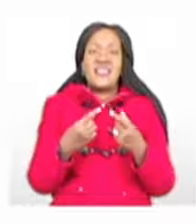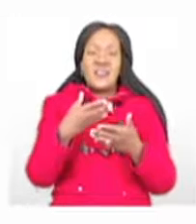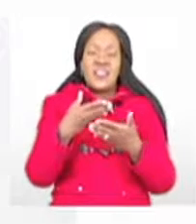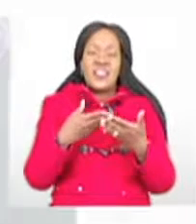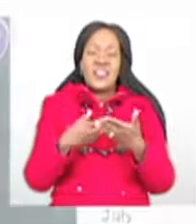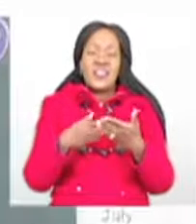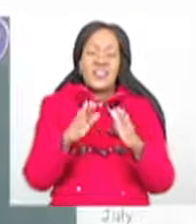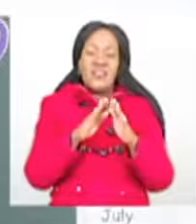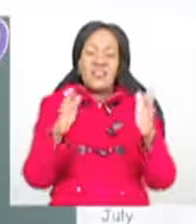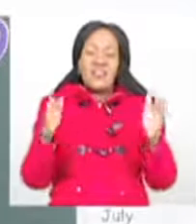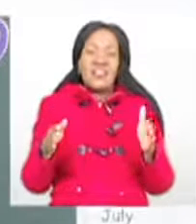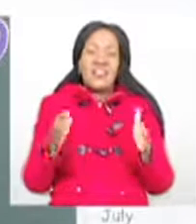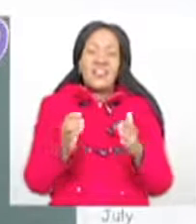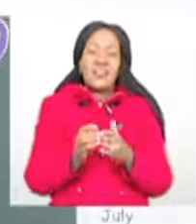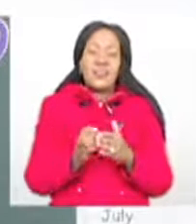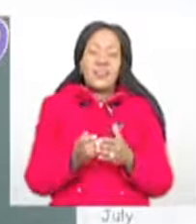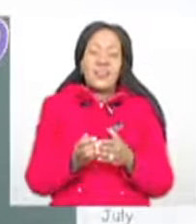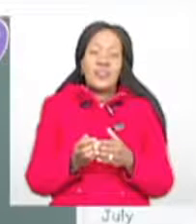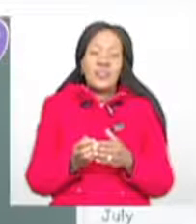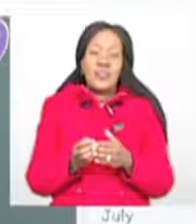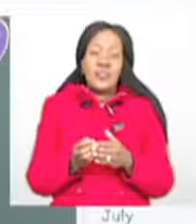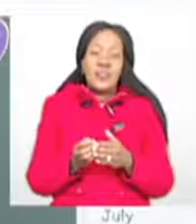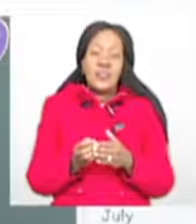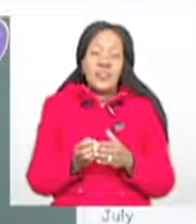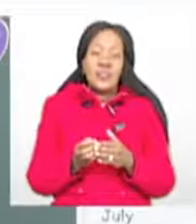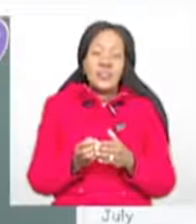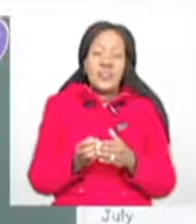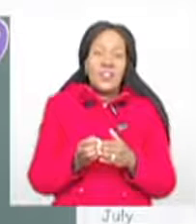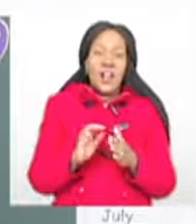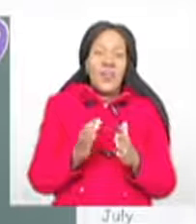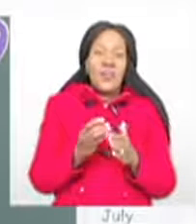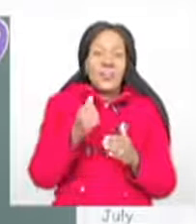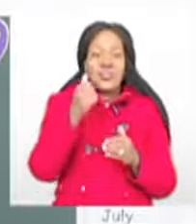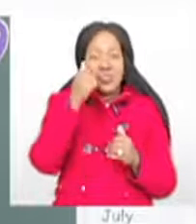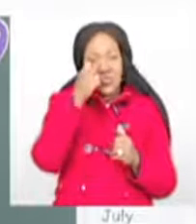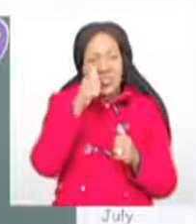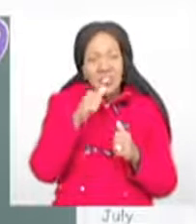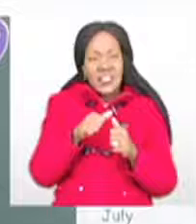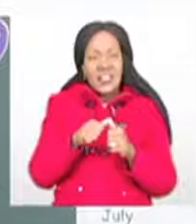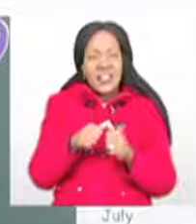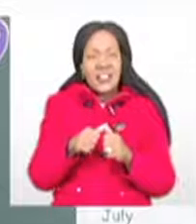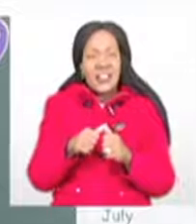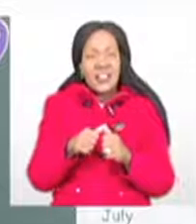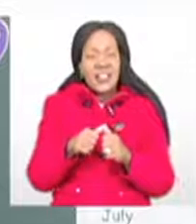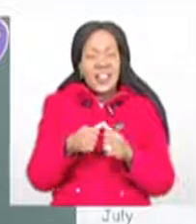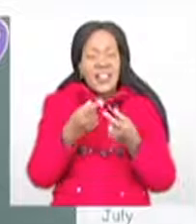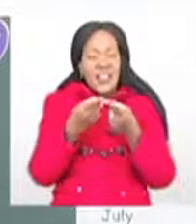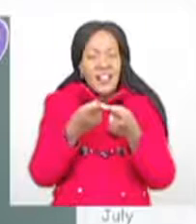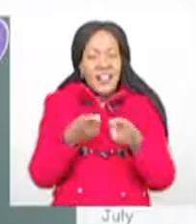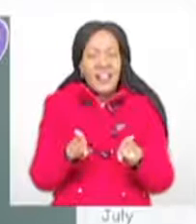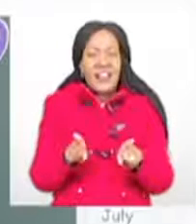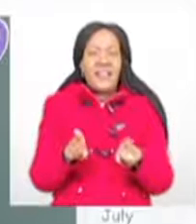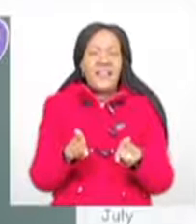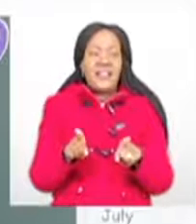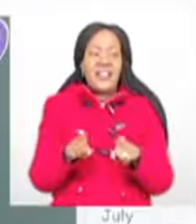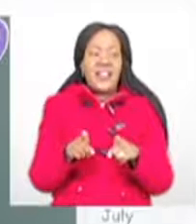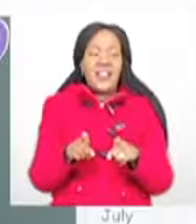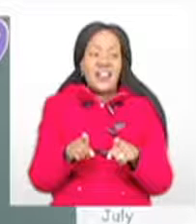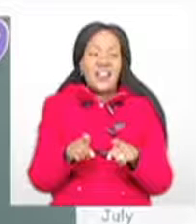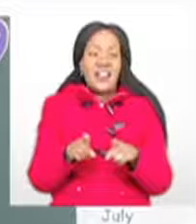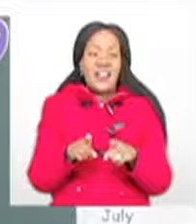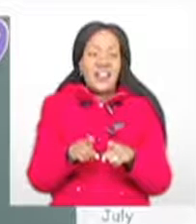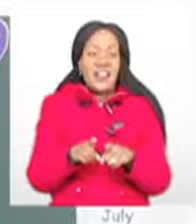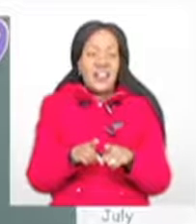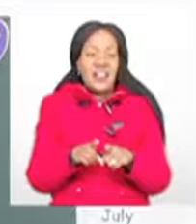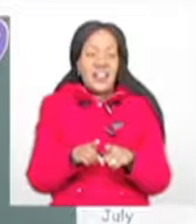table. We would like to understand what the word different means.